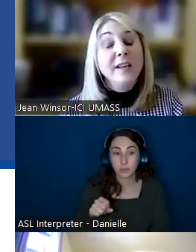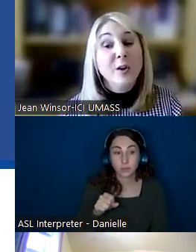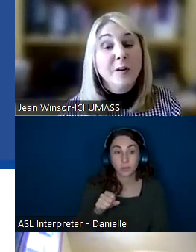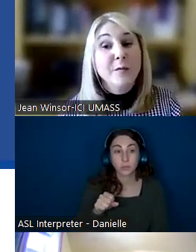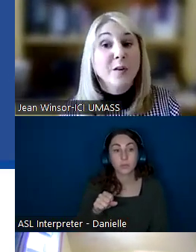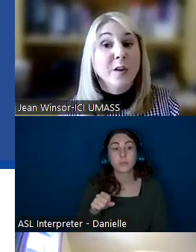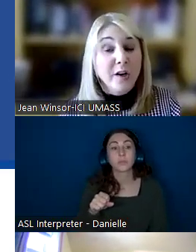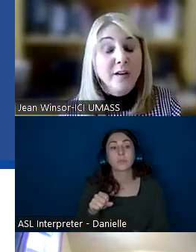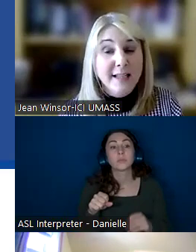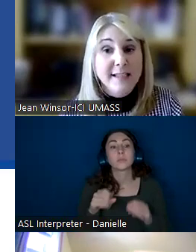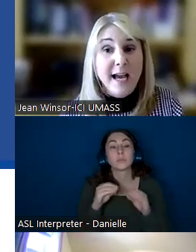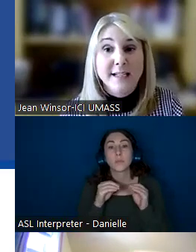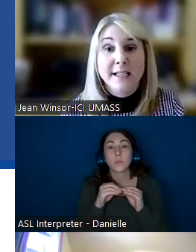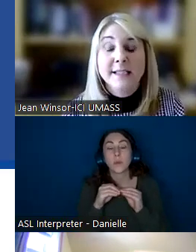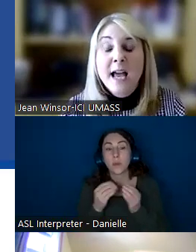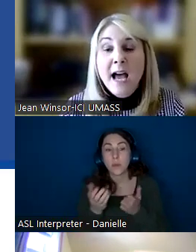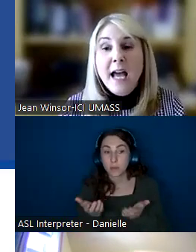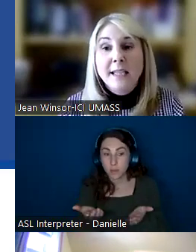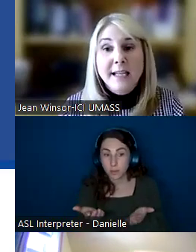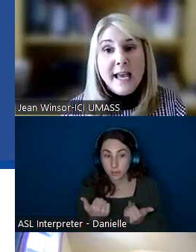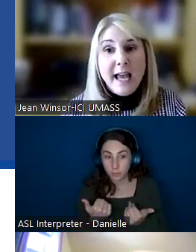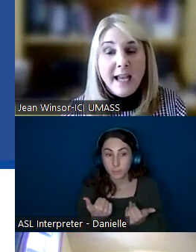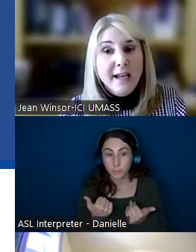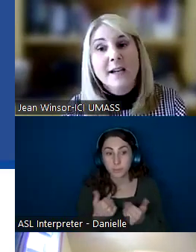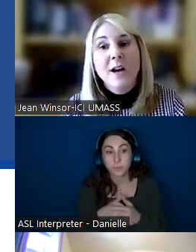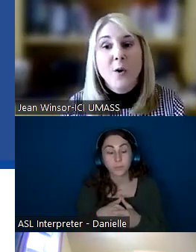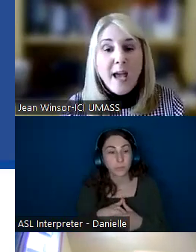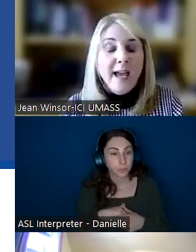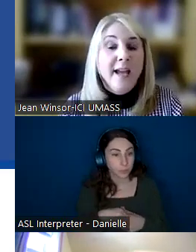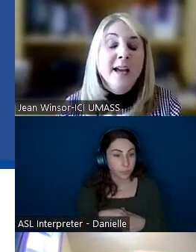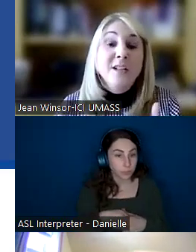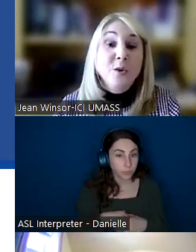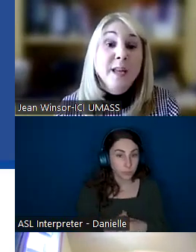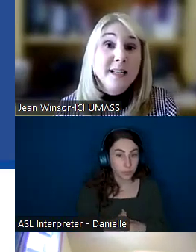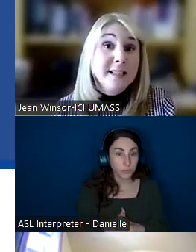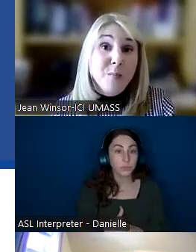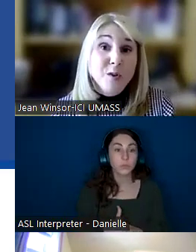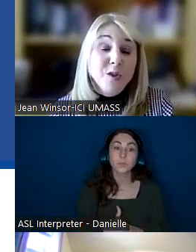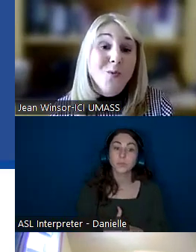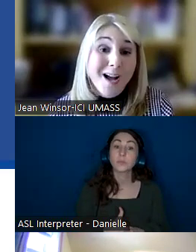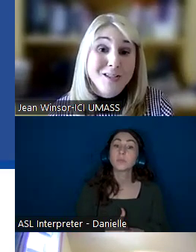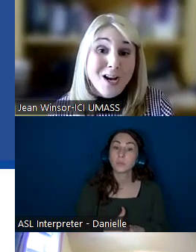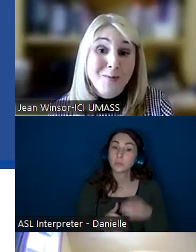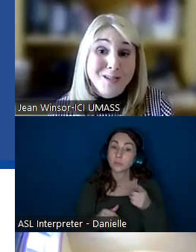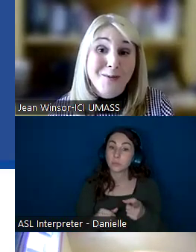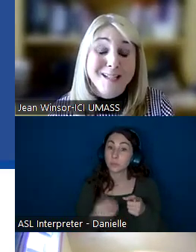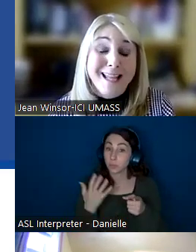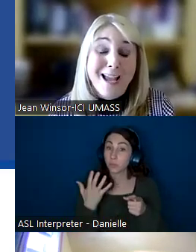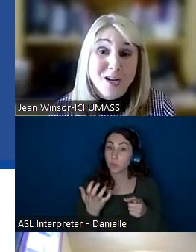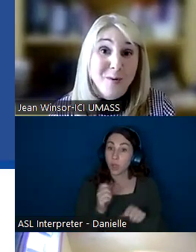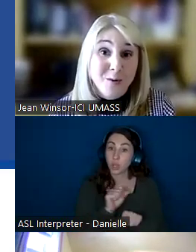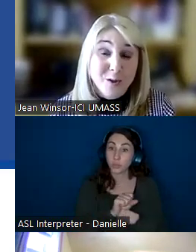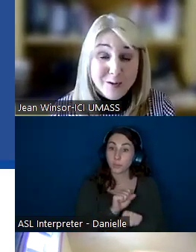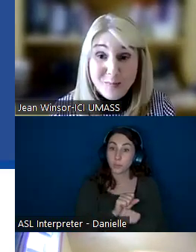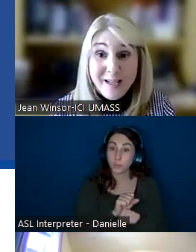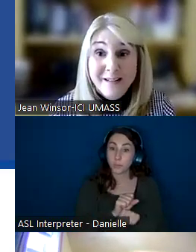look a little bit further, NCI does, and they say, okay, does that person who wants a job who's not working, do they have a